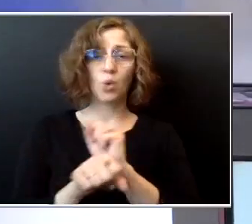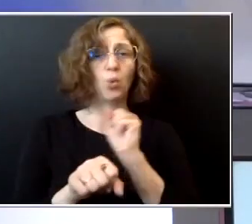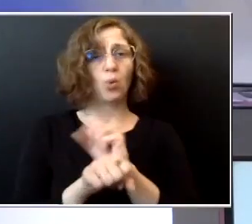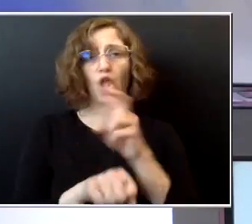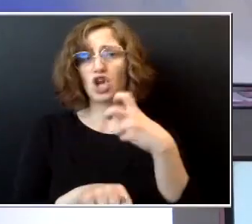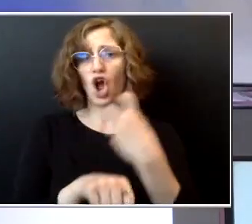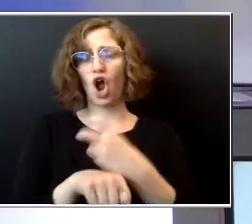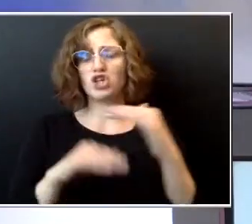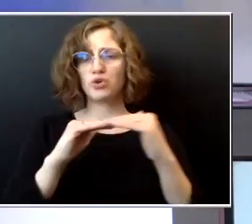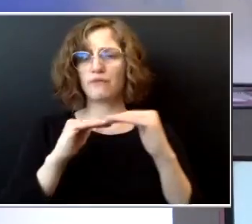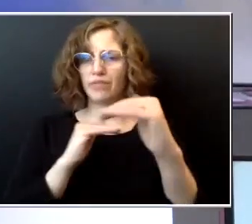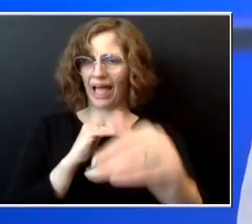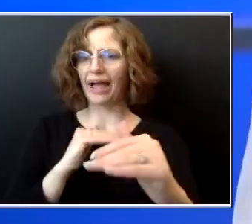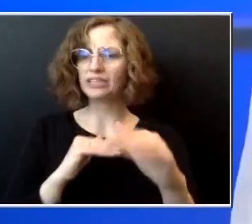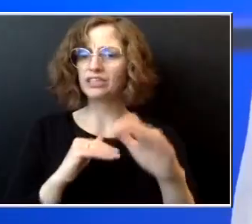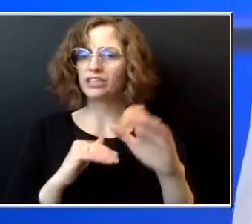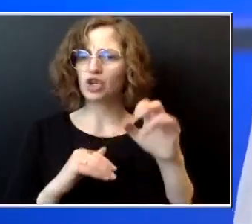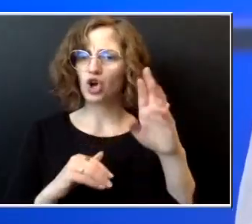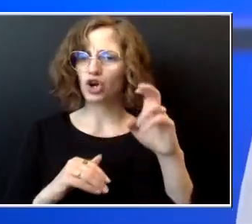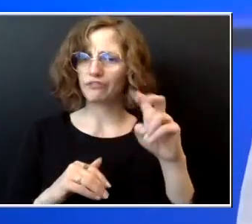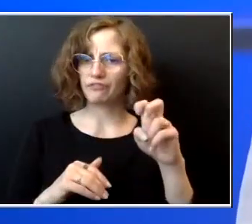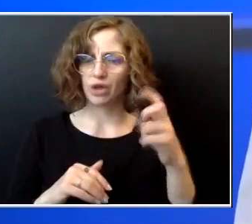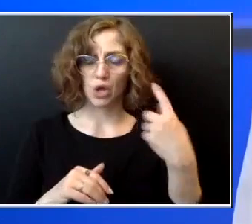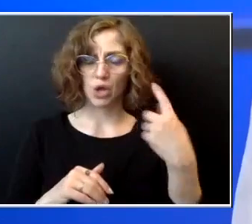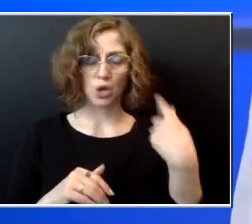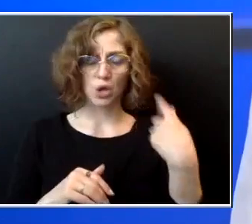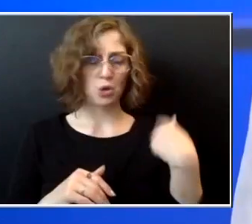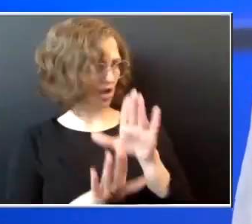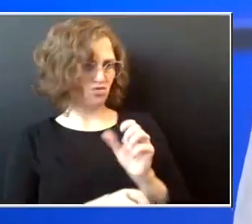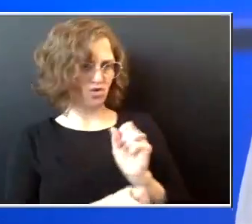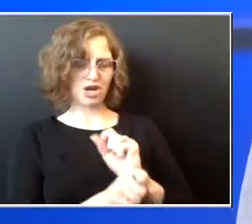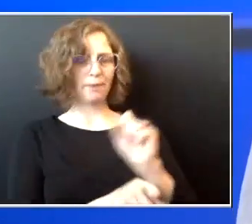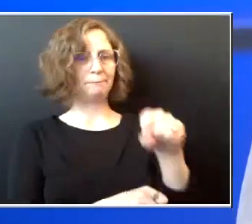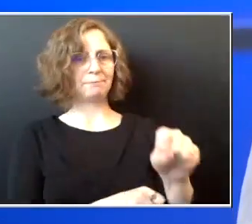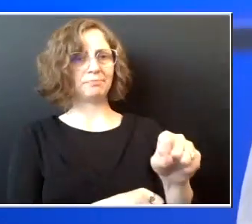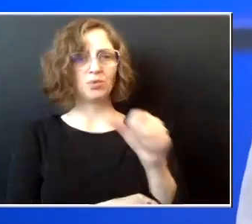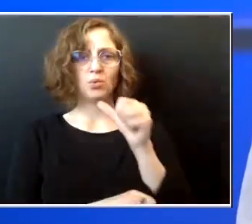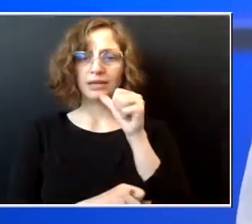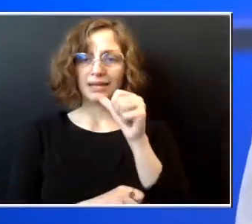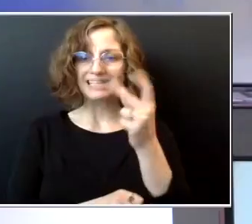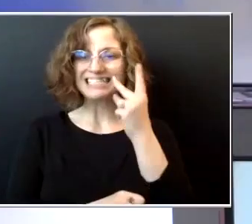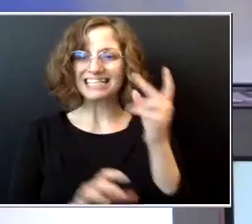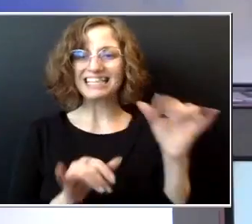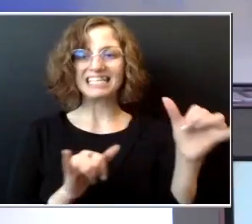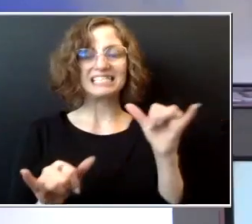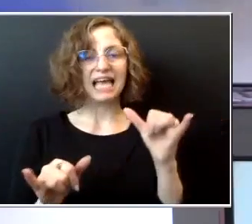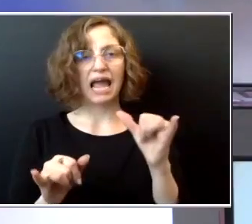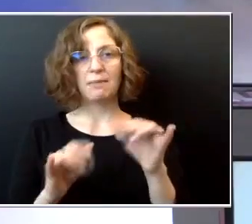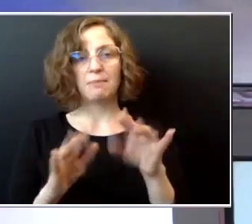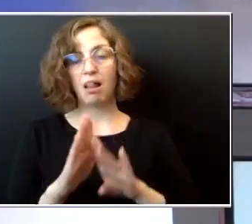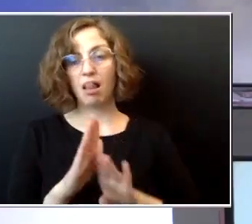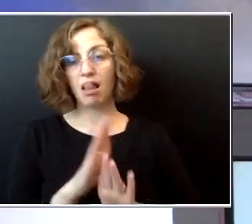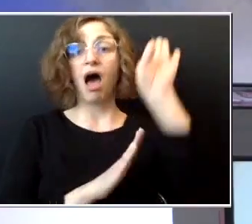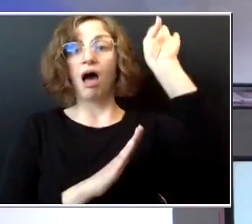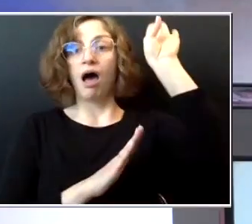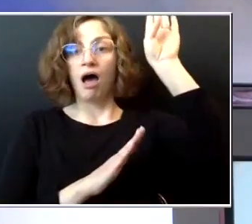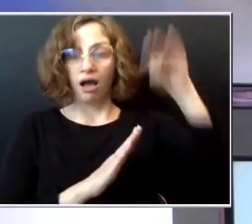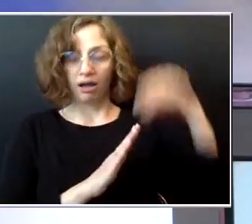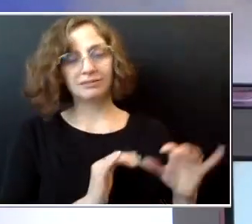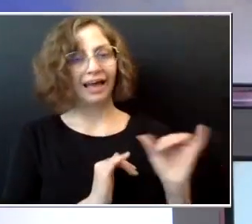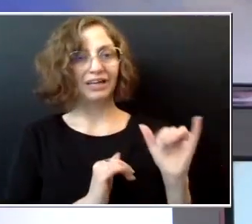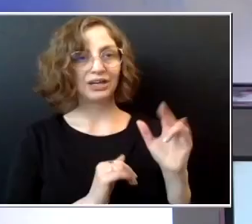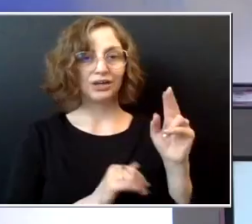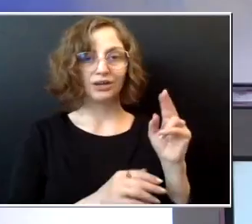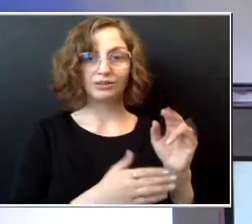job. We did a great job. Yeah. Yeah, I mean, we didn't have the overwhelming surge we that weren't New took York. Places like Italy completely out